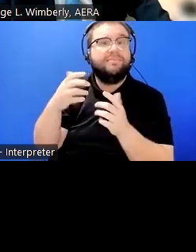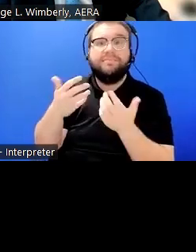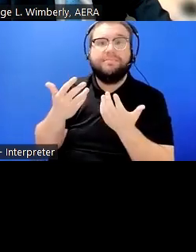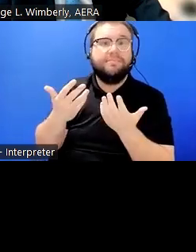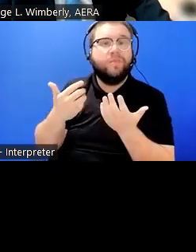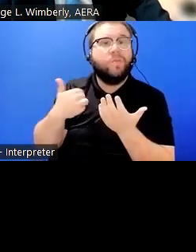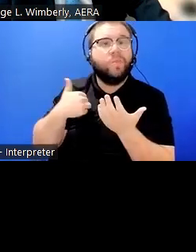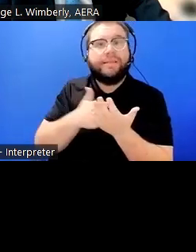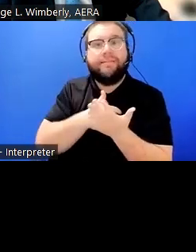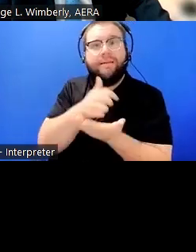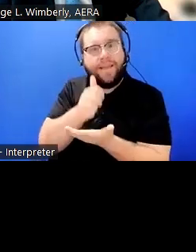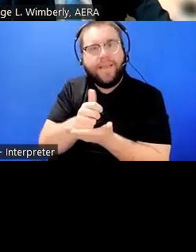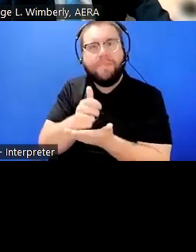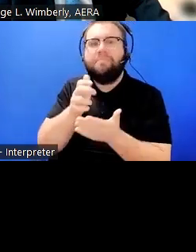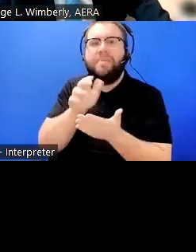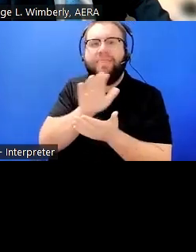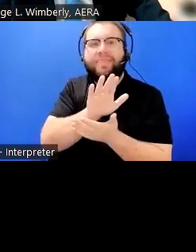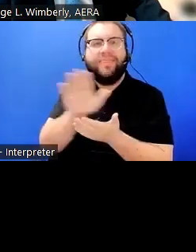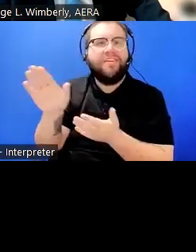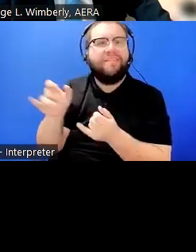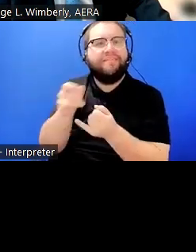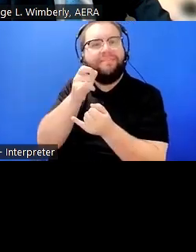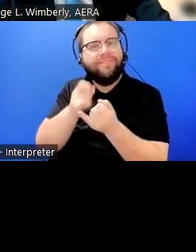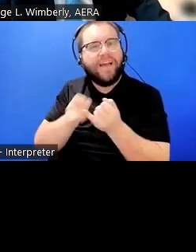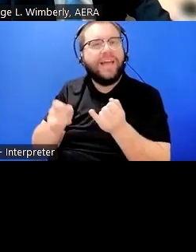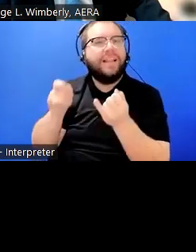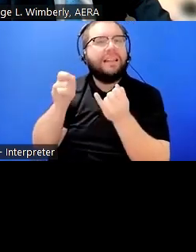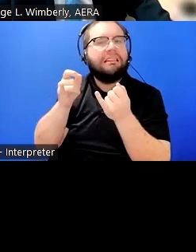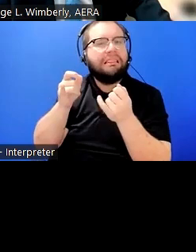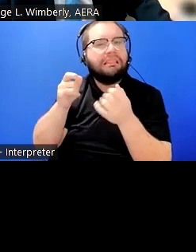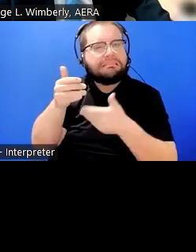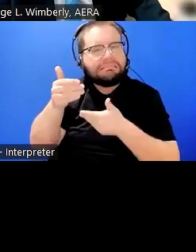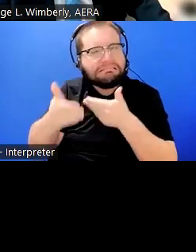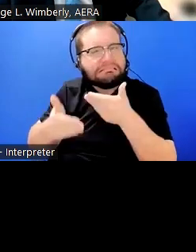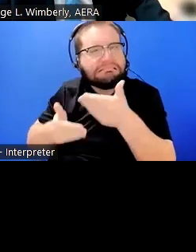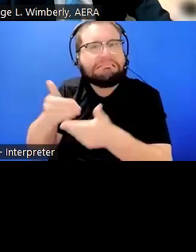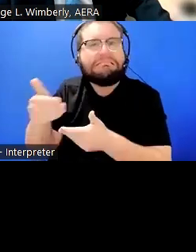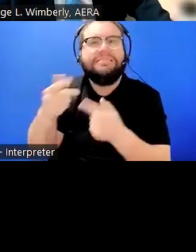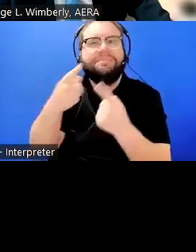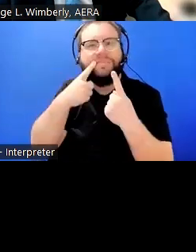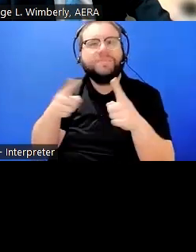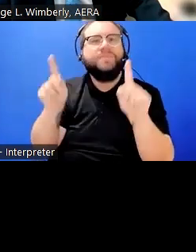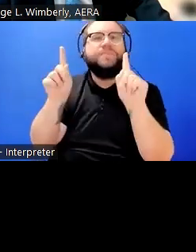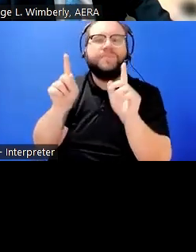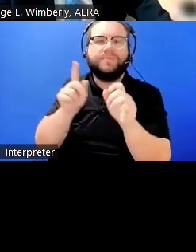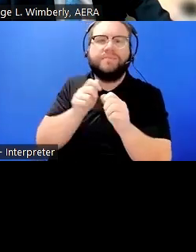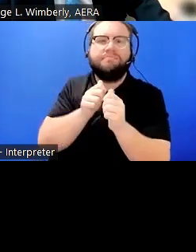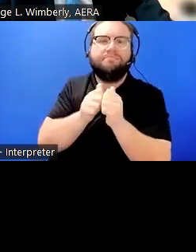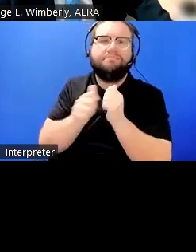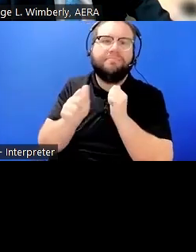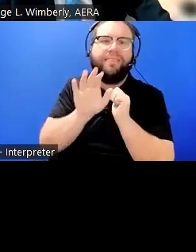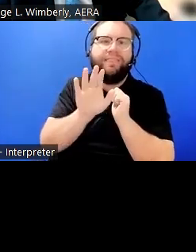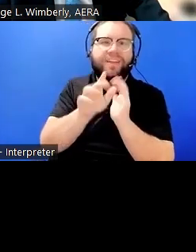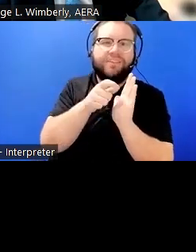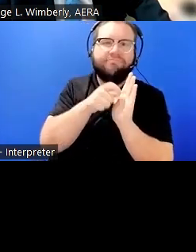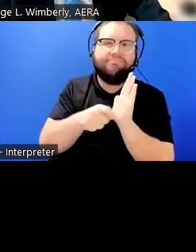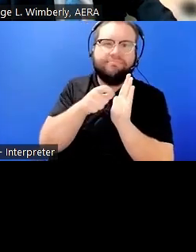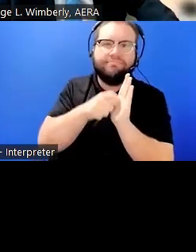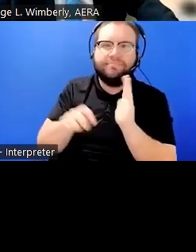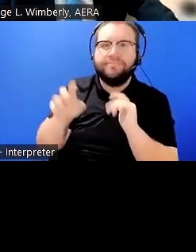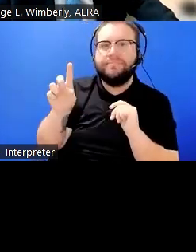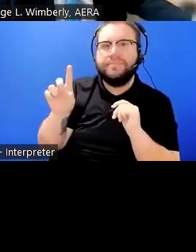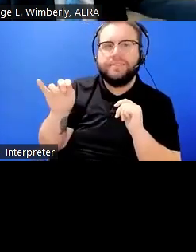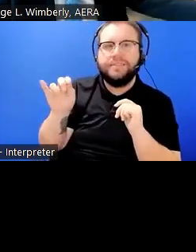final push to get their dissertation out. Many are asking, so what does it take to be eligible for this fellowship?